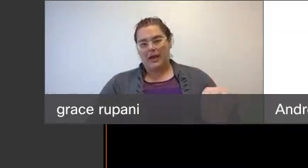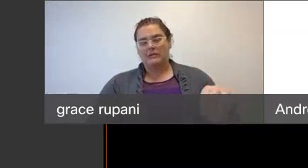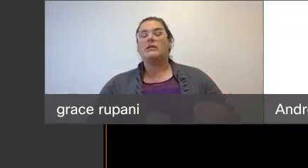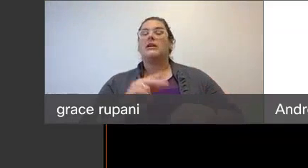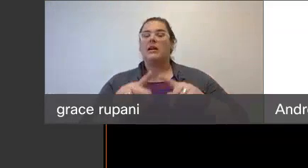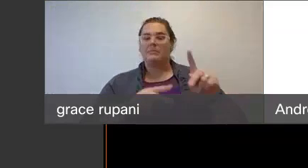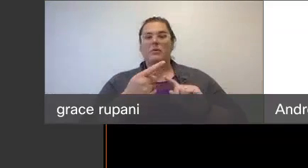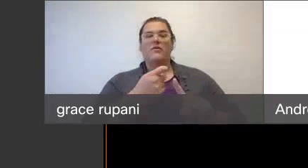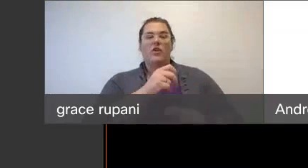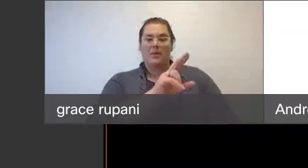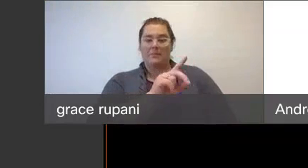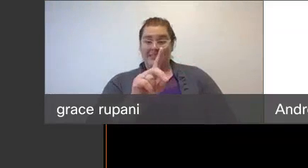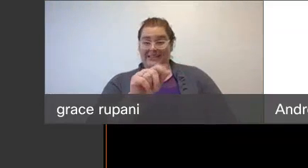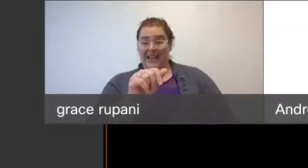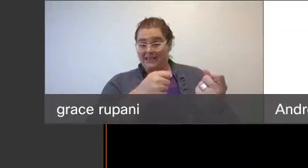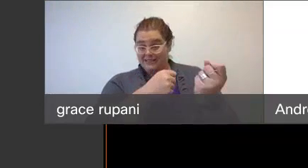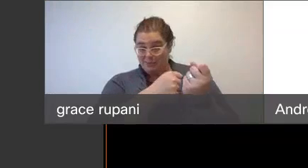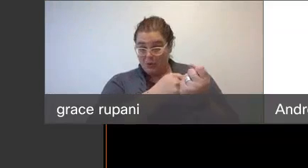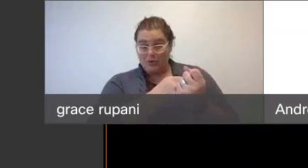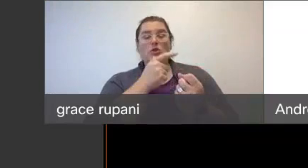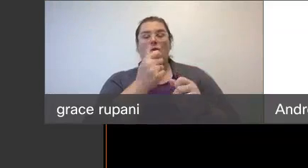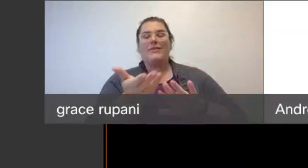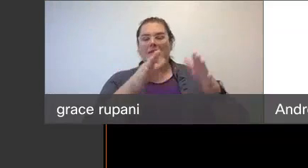who have died from a confirmed COVID death.